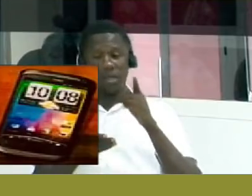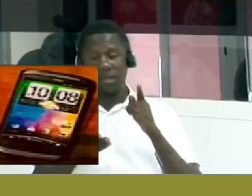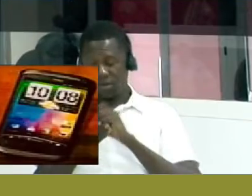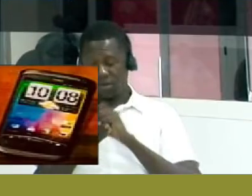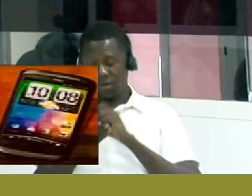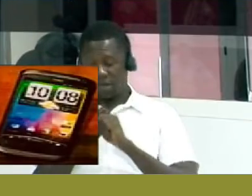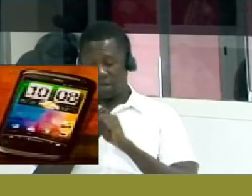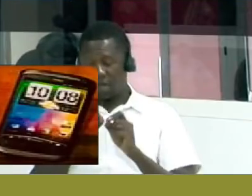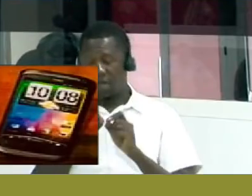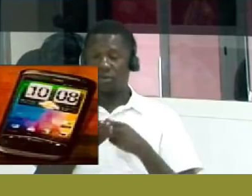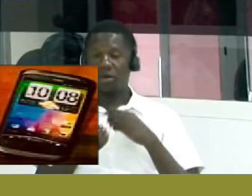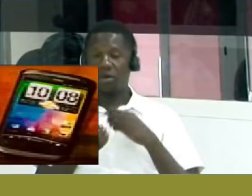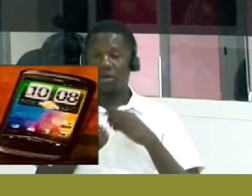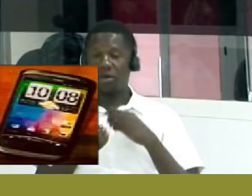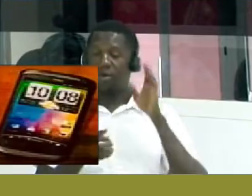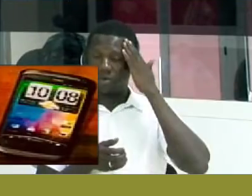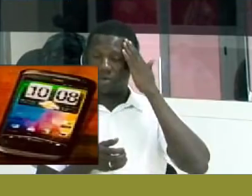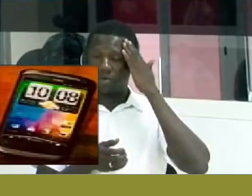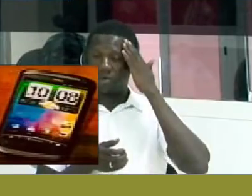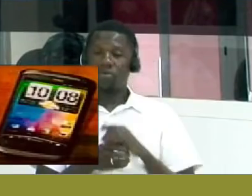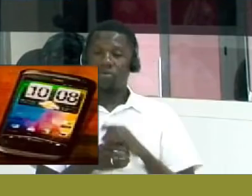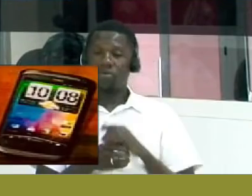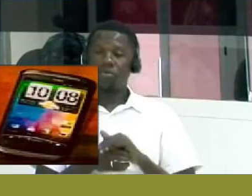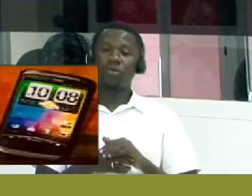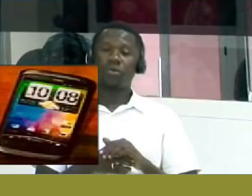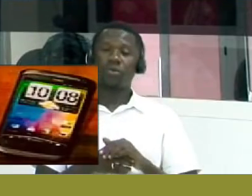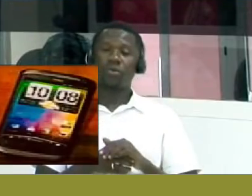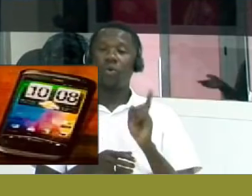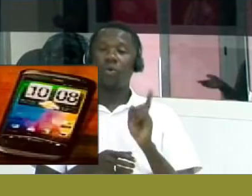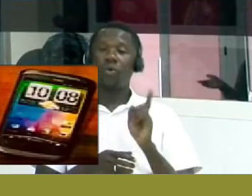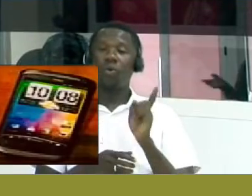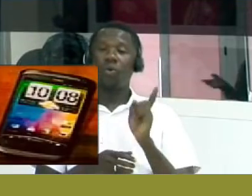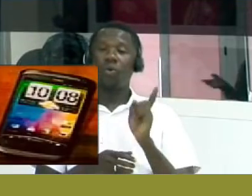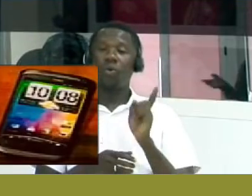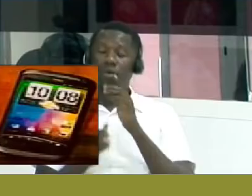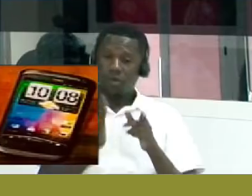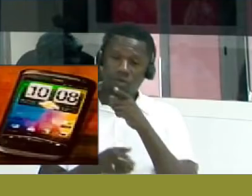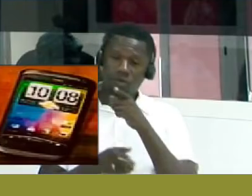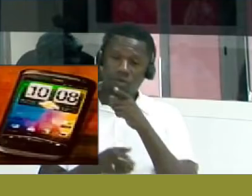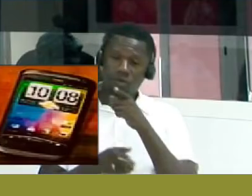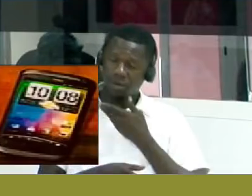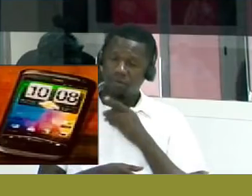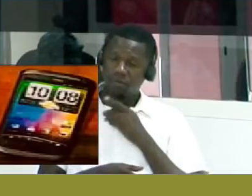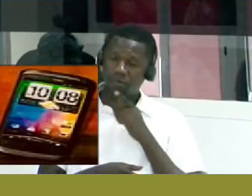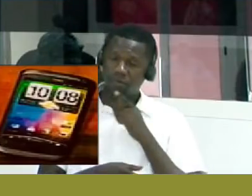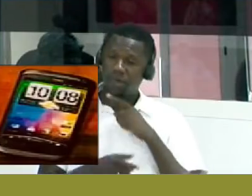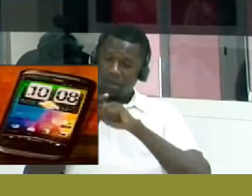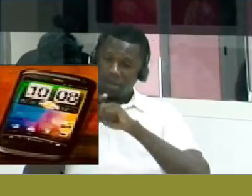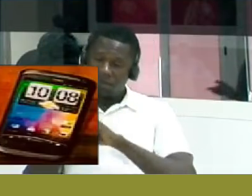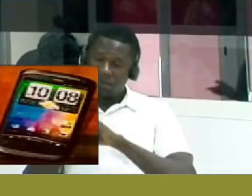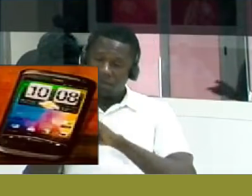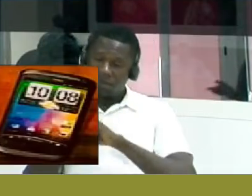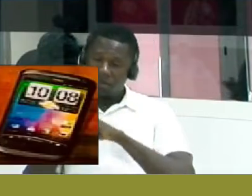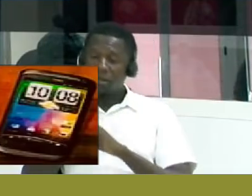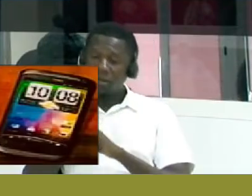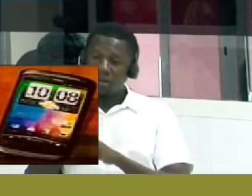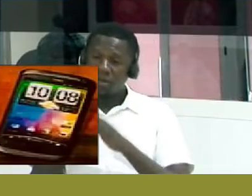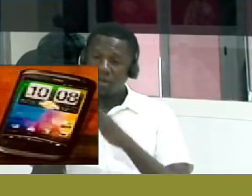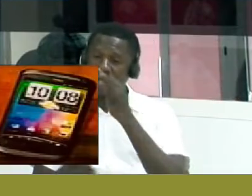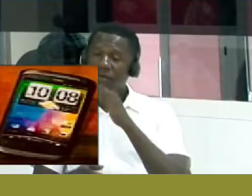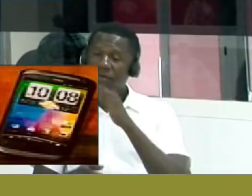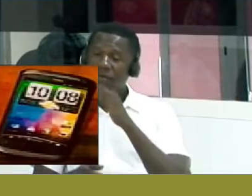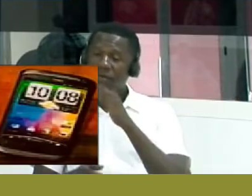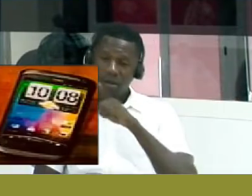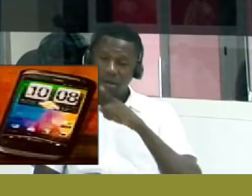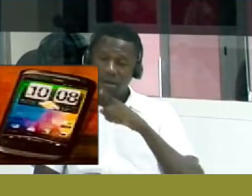What planning did you have? Was it in relation to if they wanted to visit the